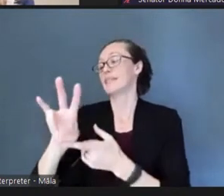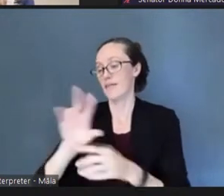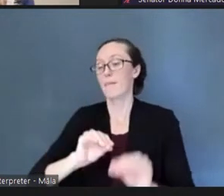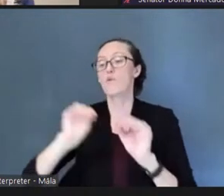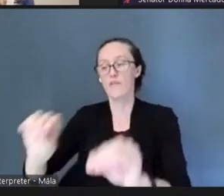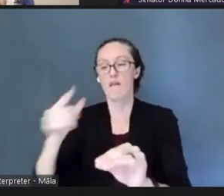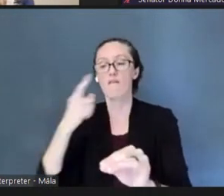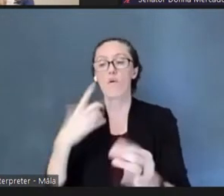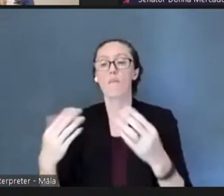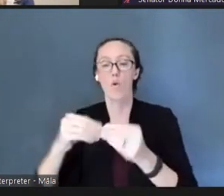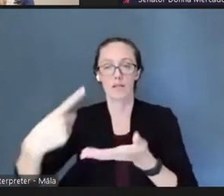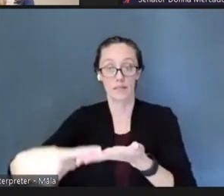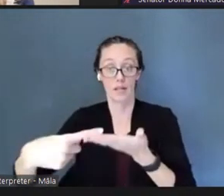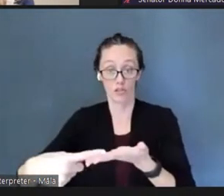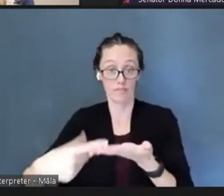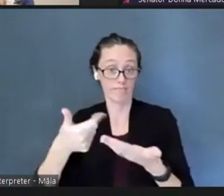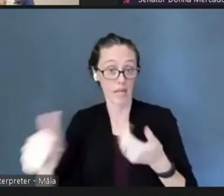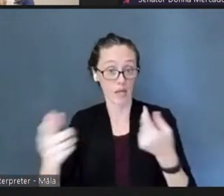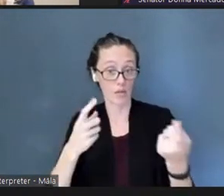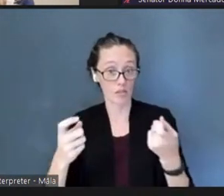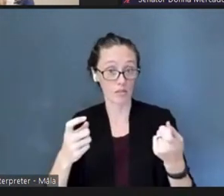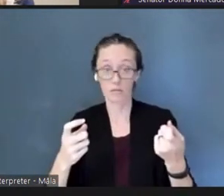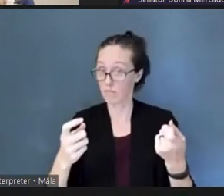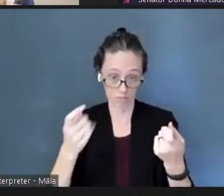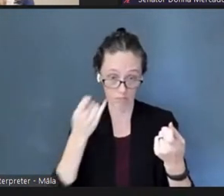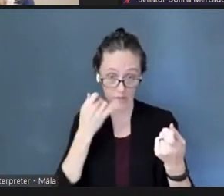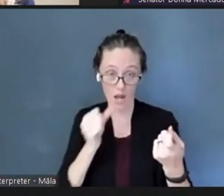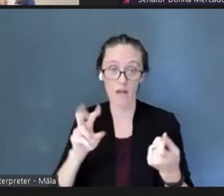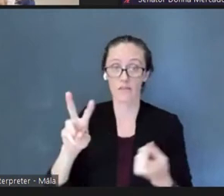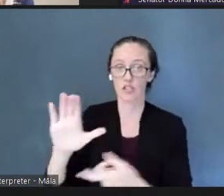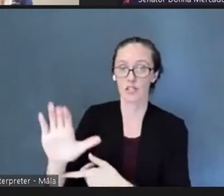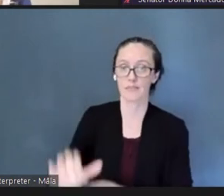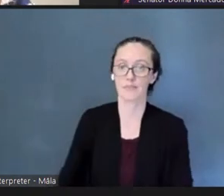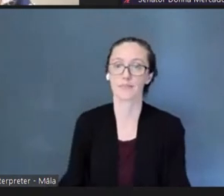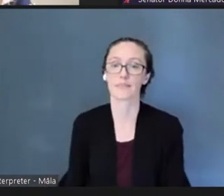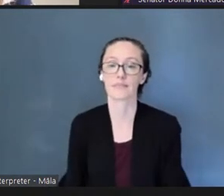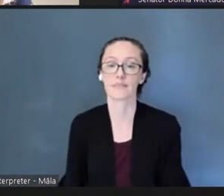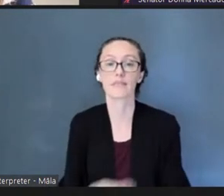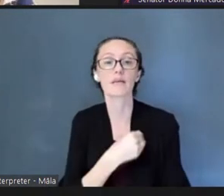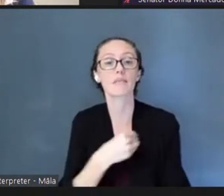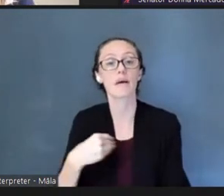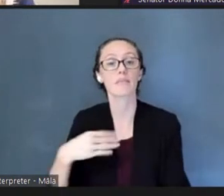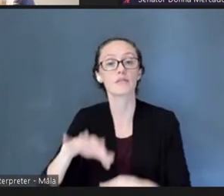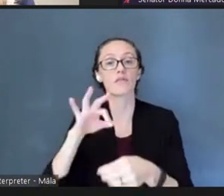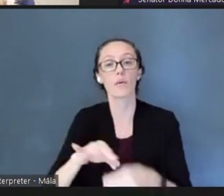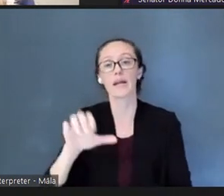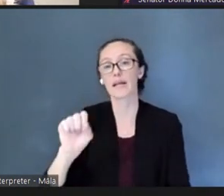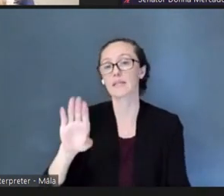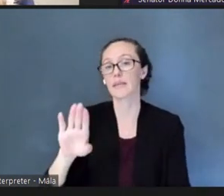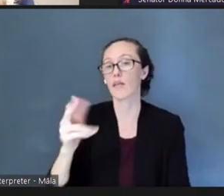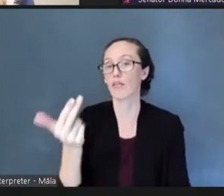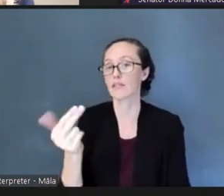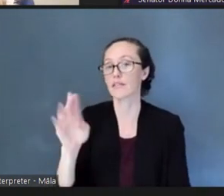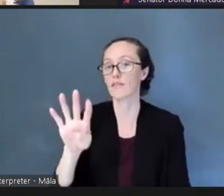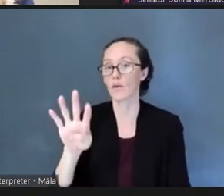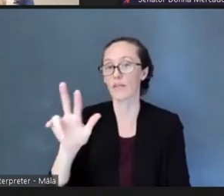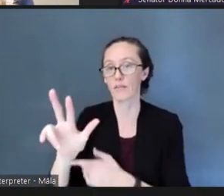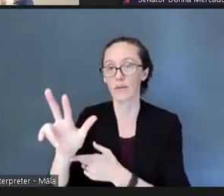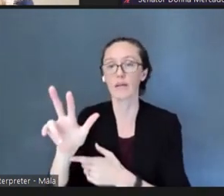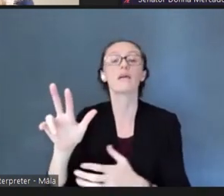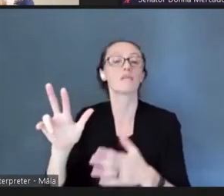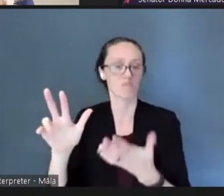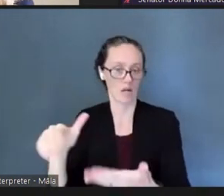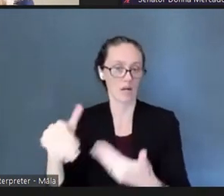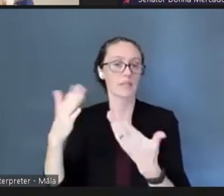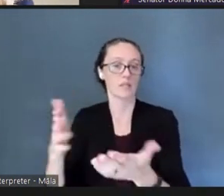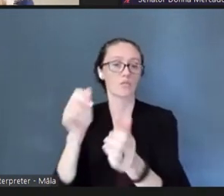concerns? If not, Vice Chair. Members, voting on SB 1343, the Chair's recommendation is to pass